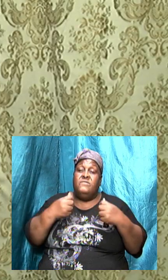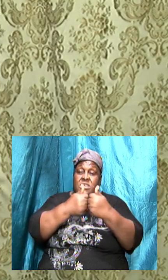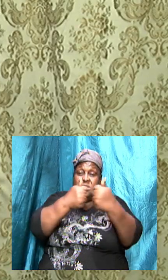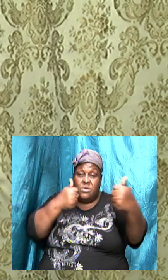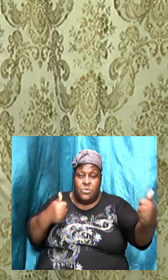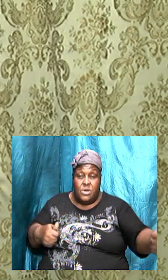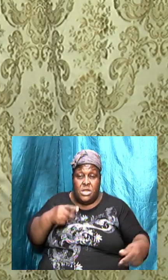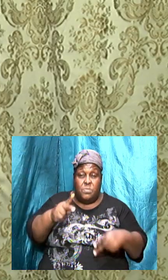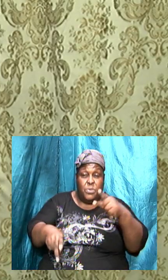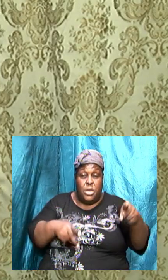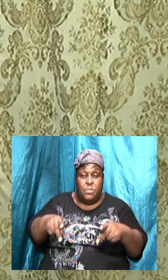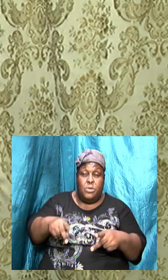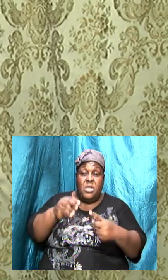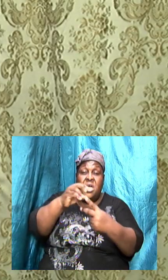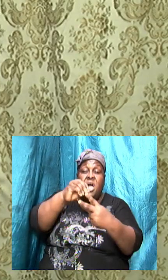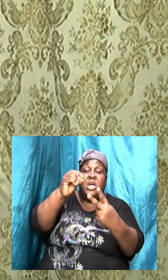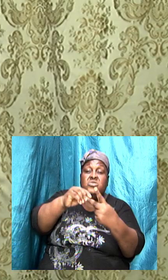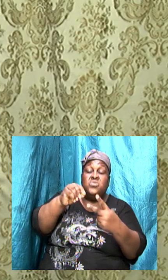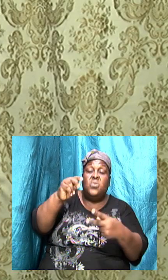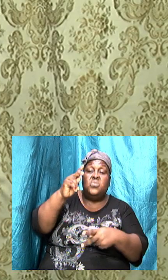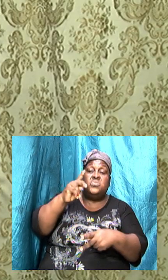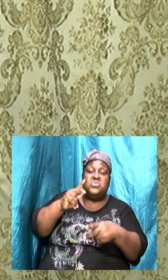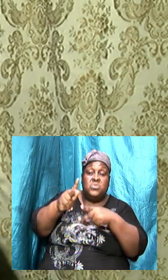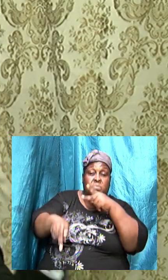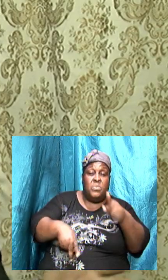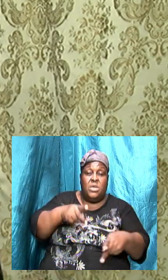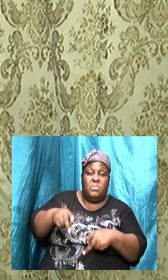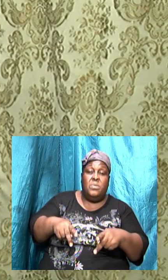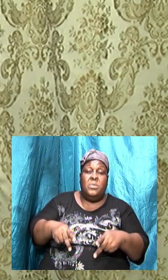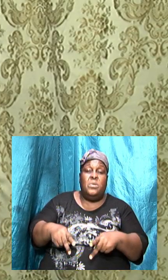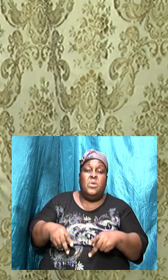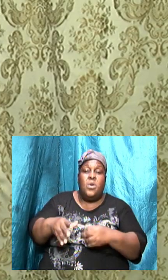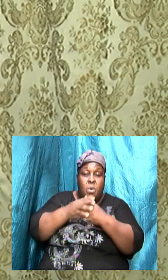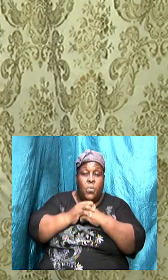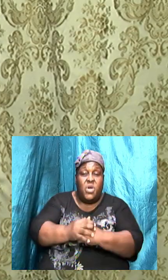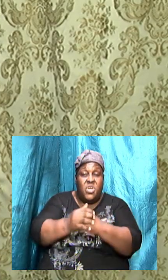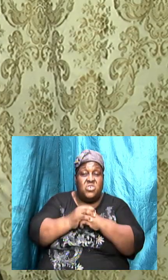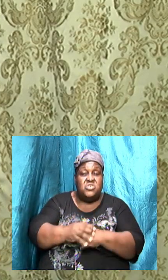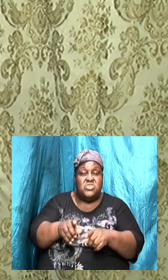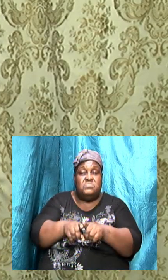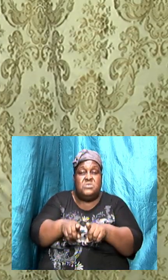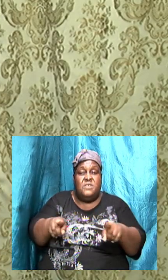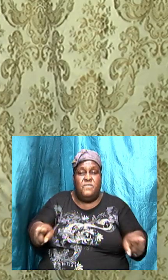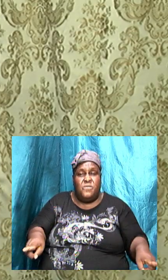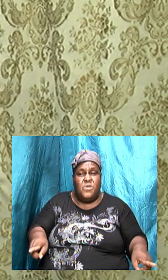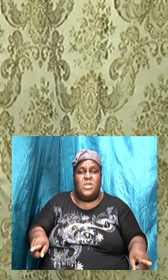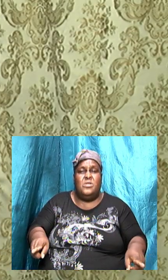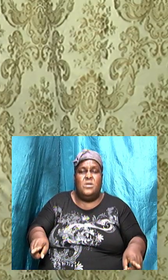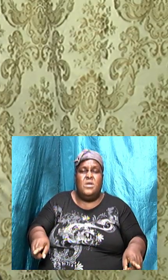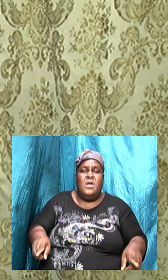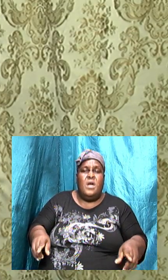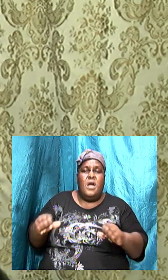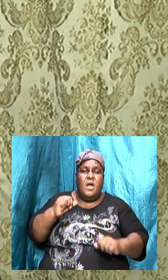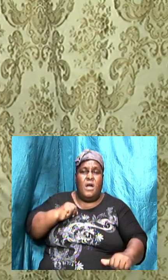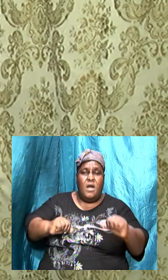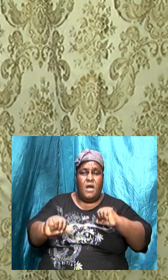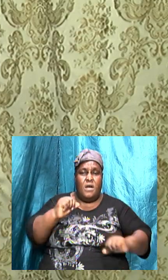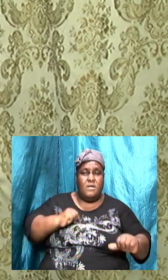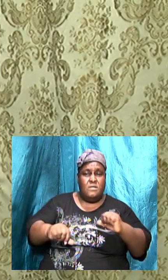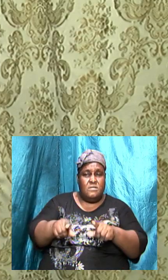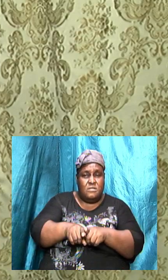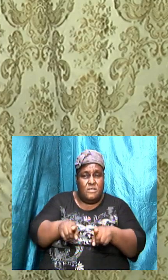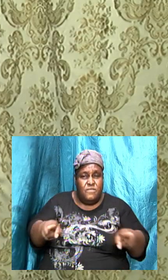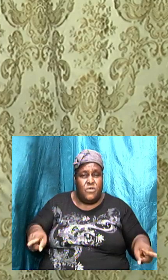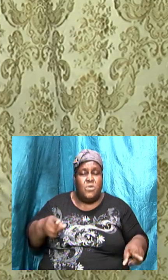people who look different, act different, worship different. We take our Bibles different. We are